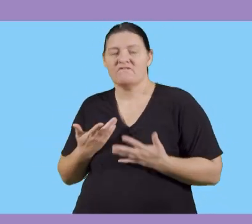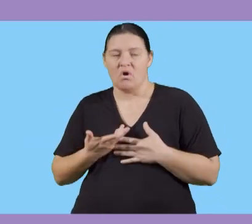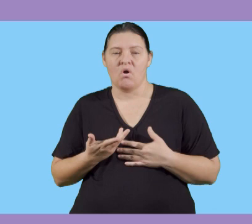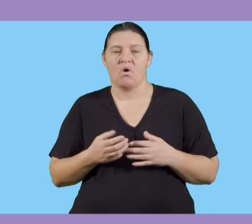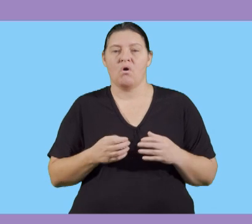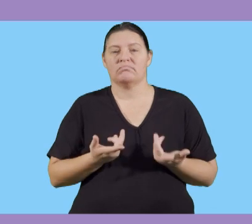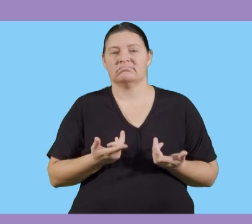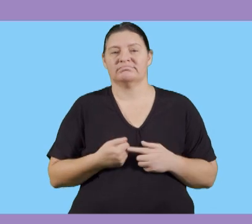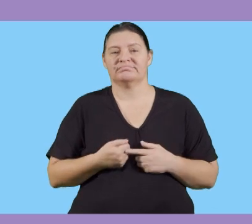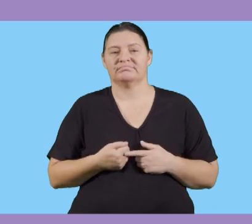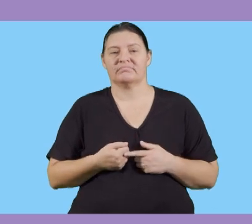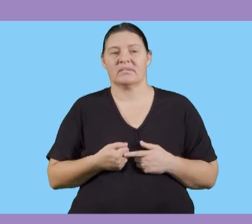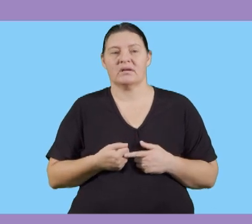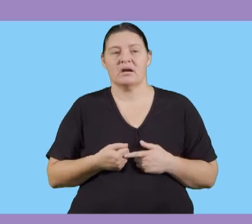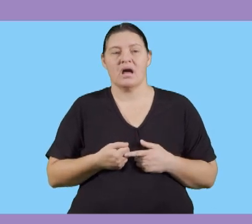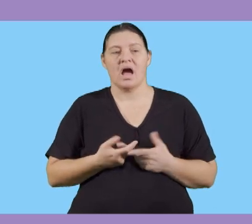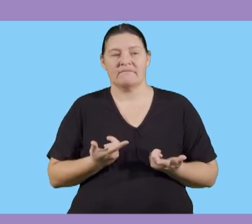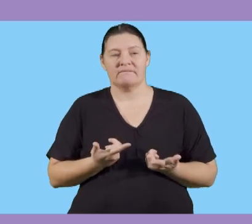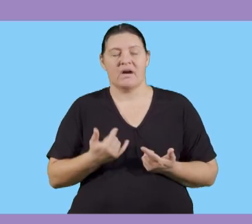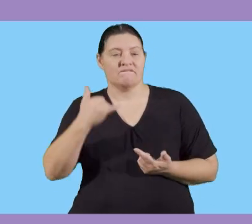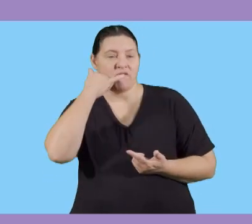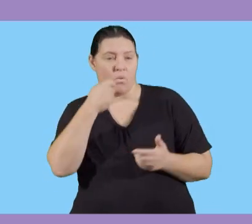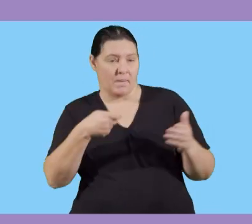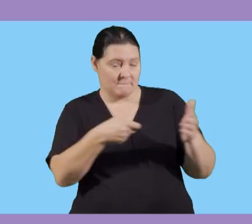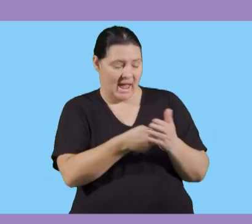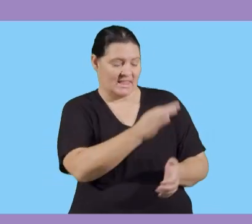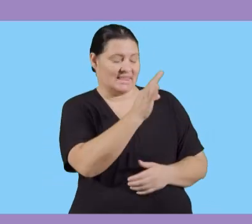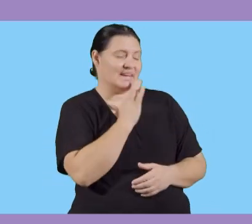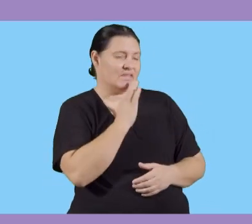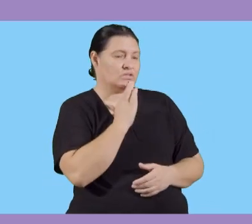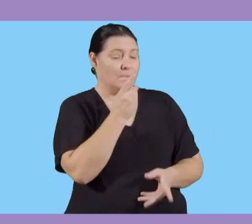a phone bought at 3,000 rands and resold at